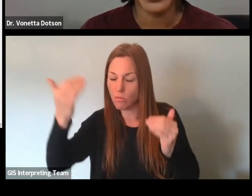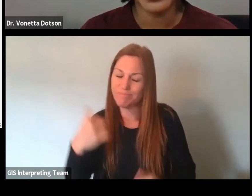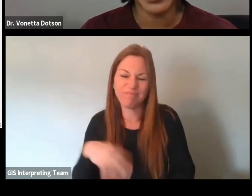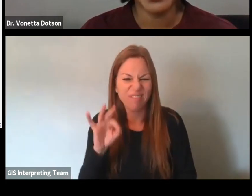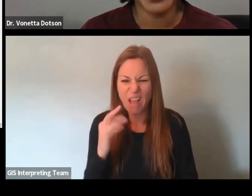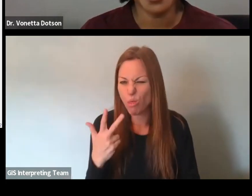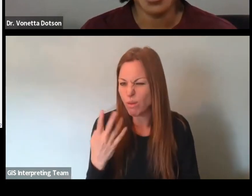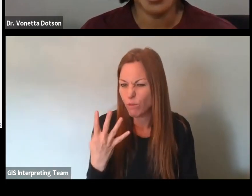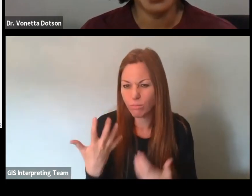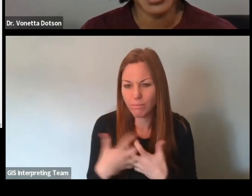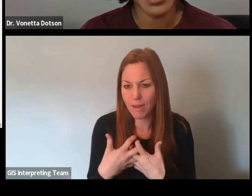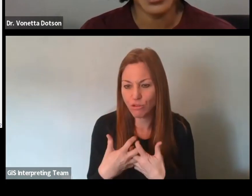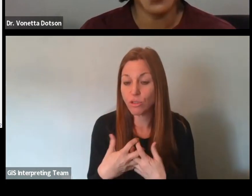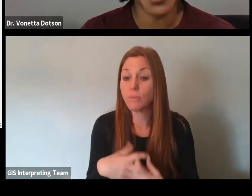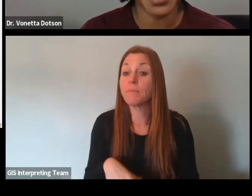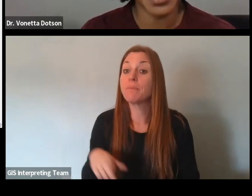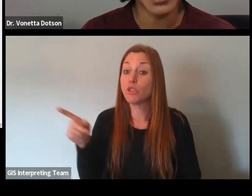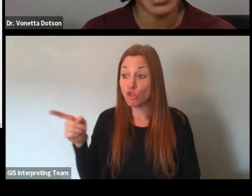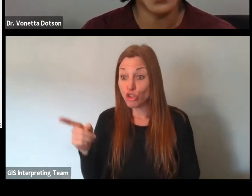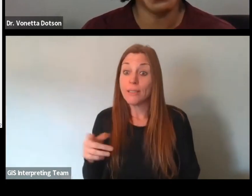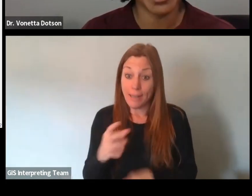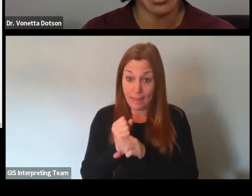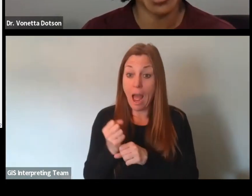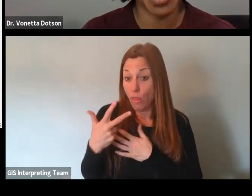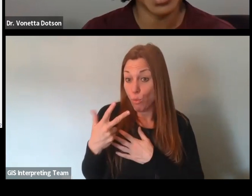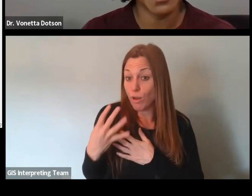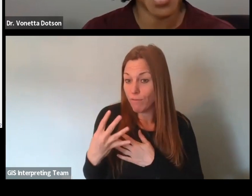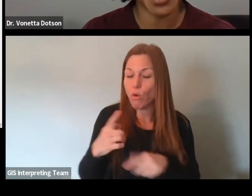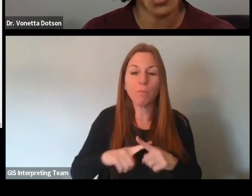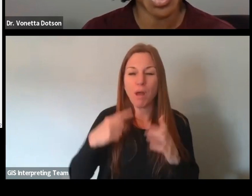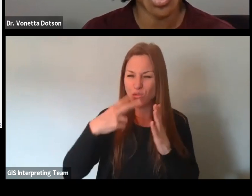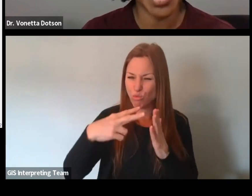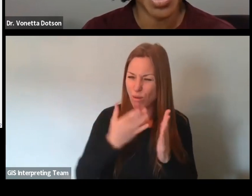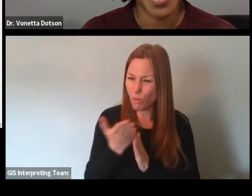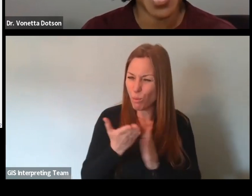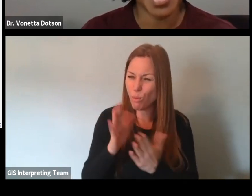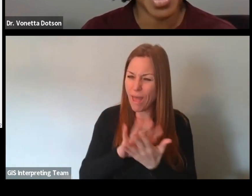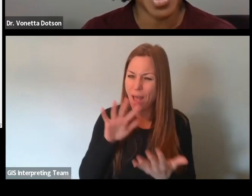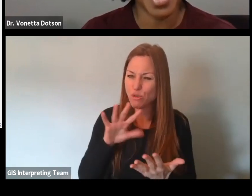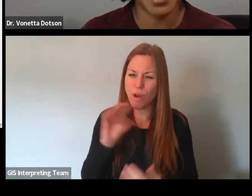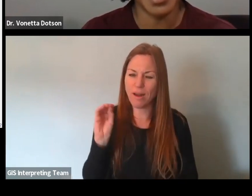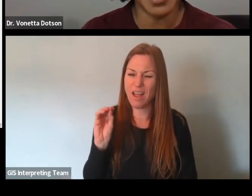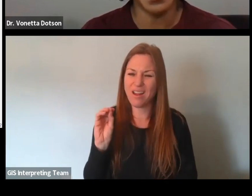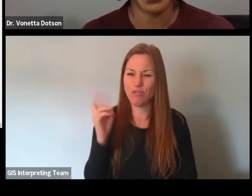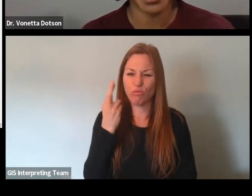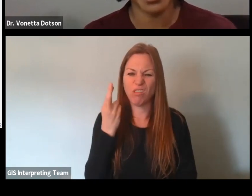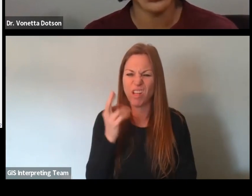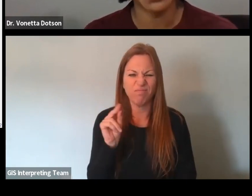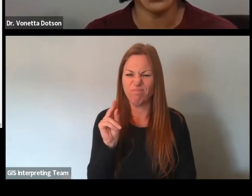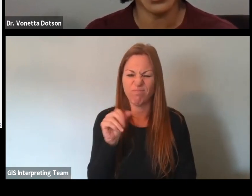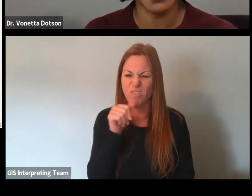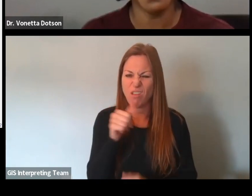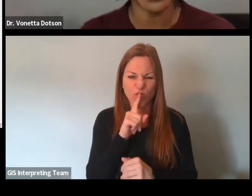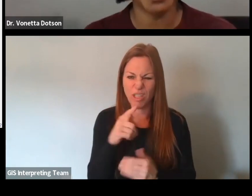were. And then realized that there were only like a handful of studies that truly looked at vascular depression